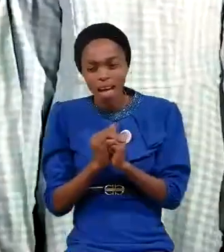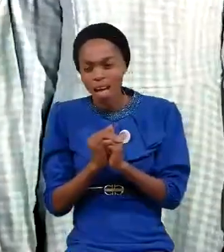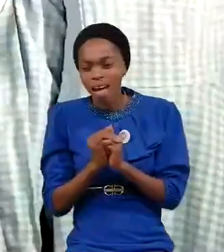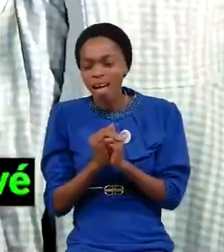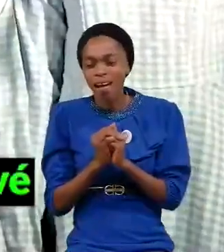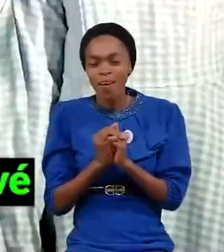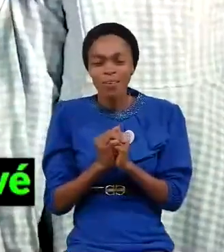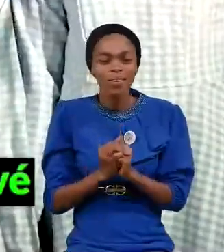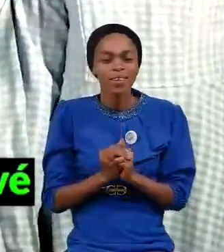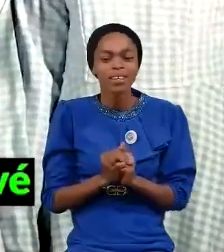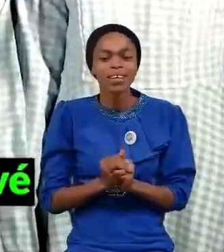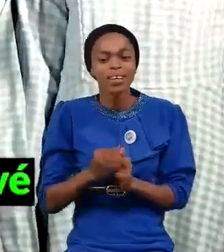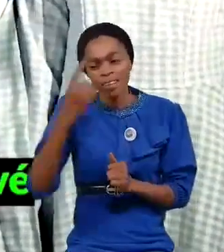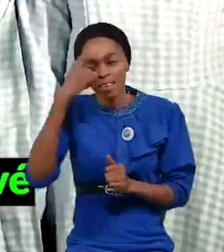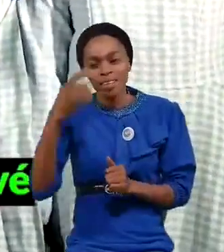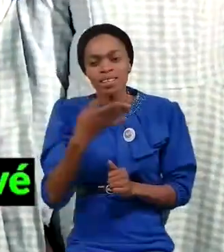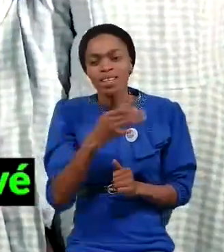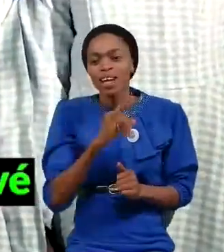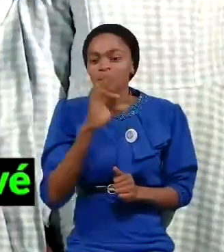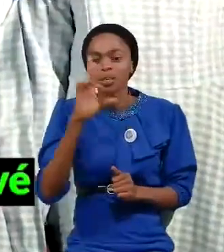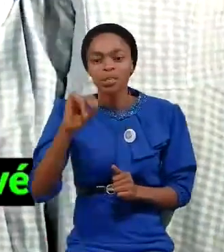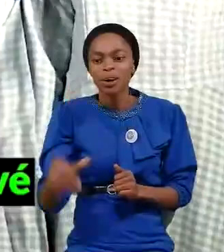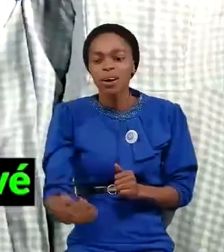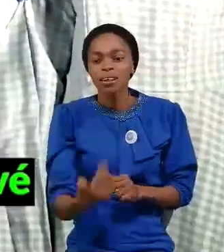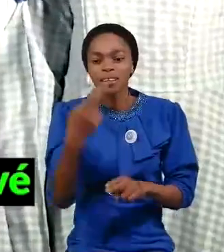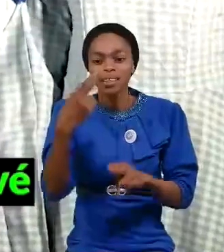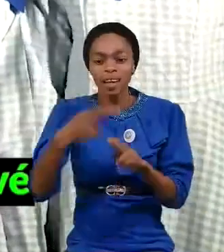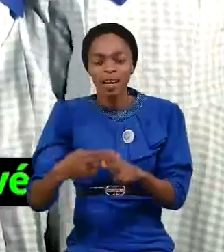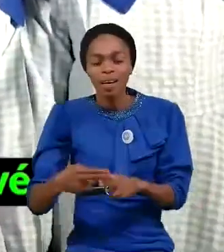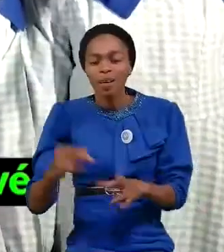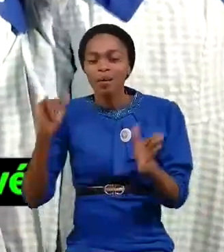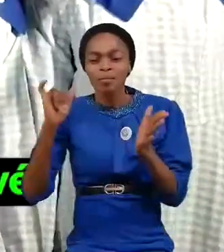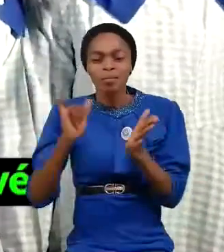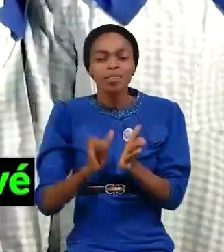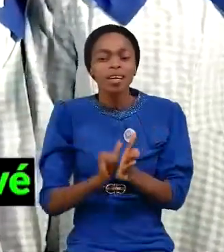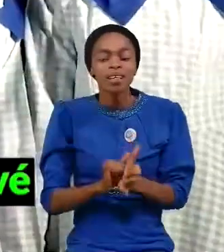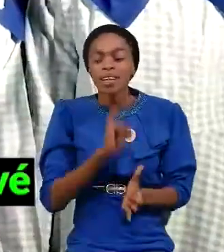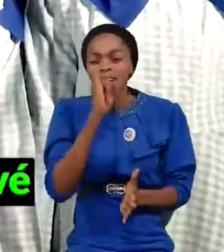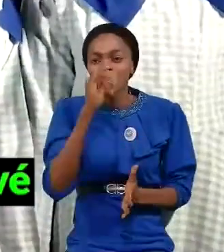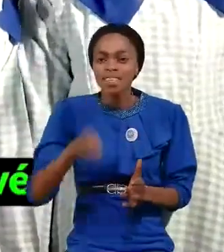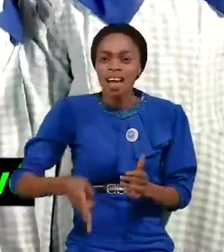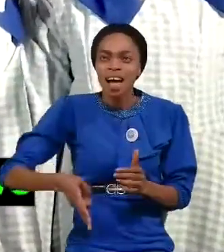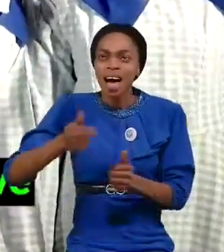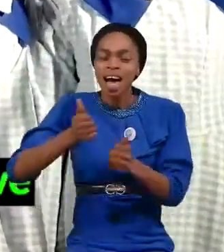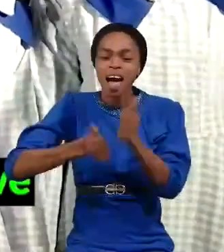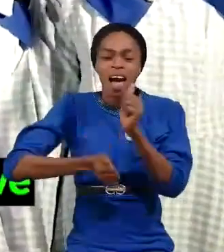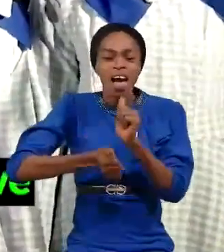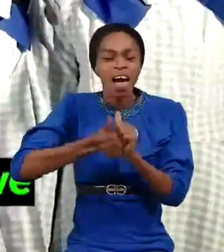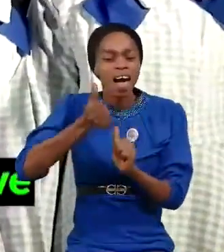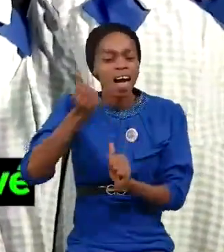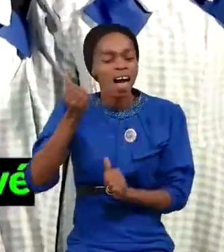bow. For there is no other name that is